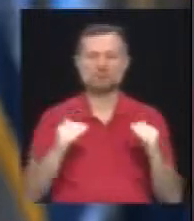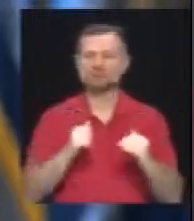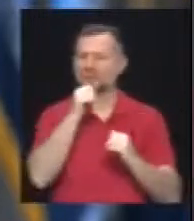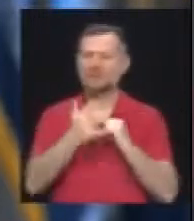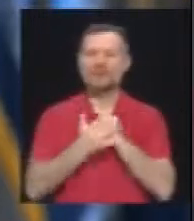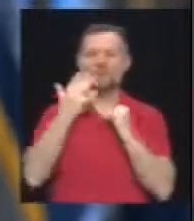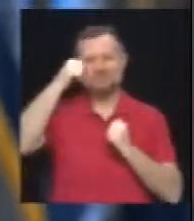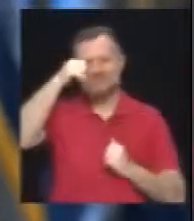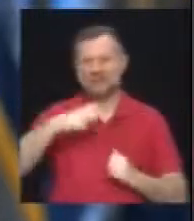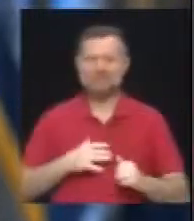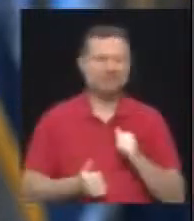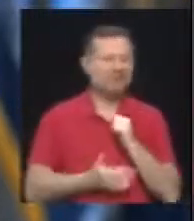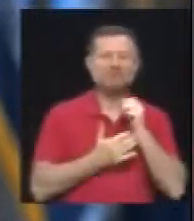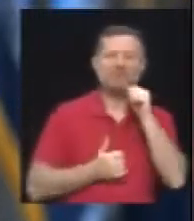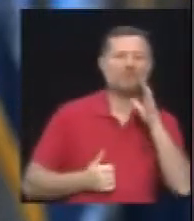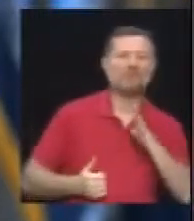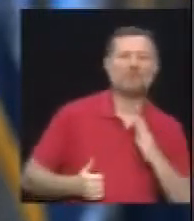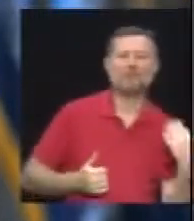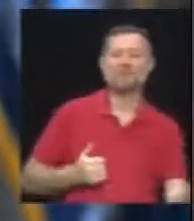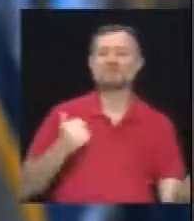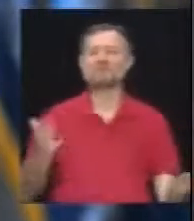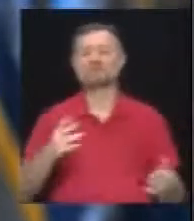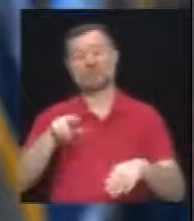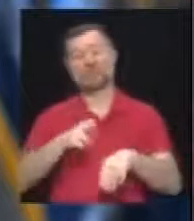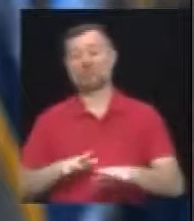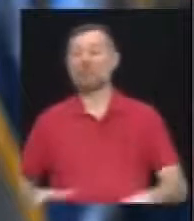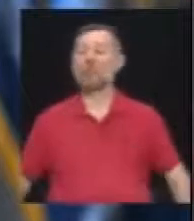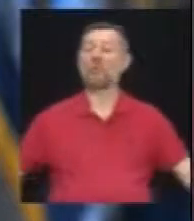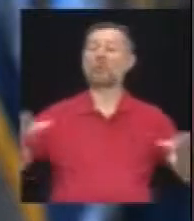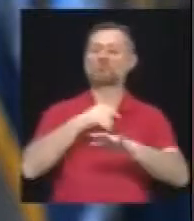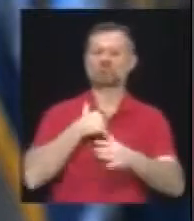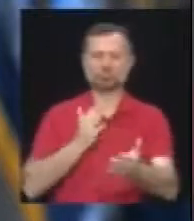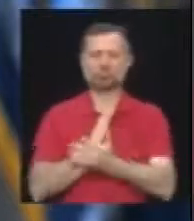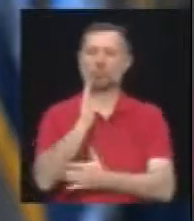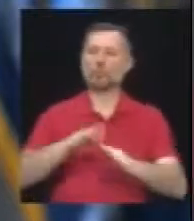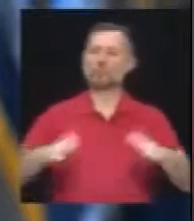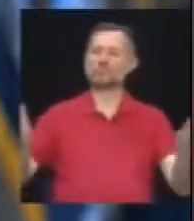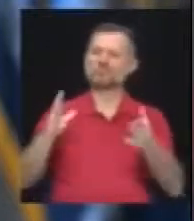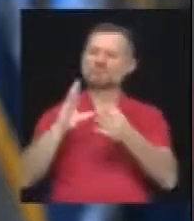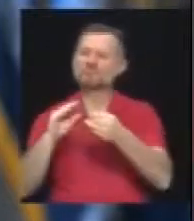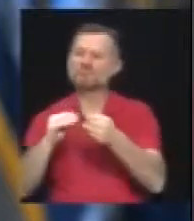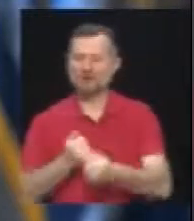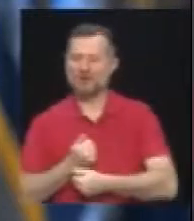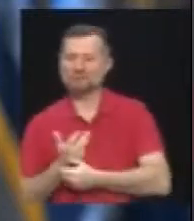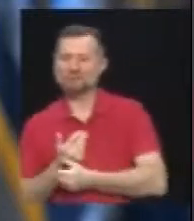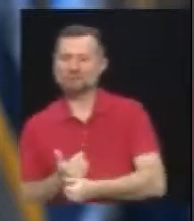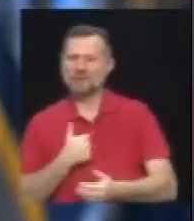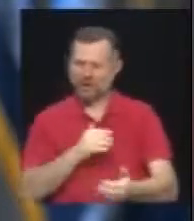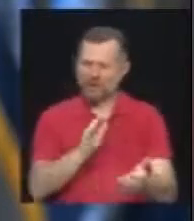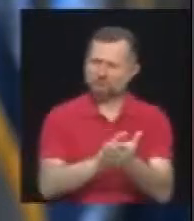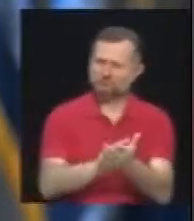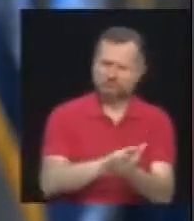course, everyone has a right to come forward, and we applaud their bravery and courage in doing so.